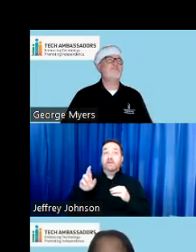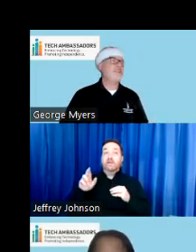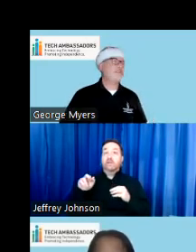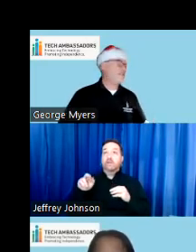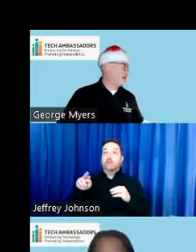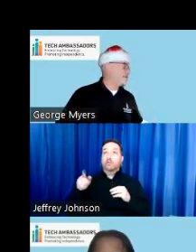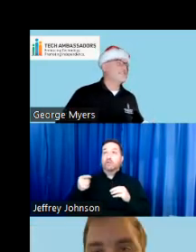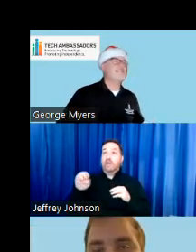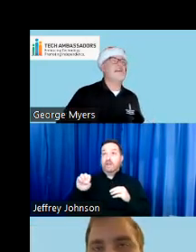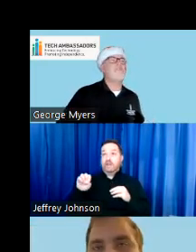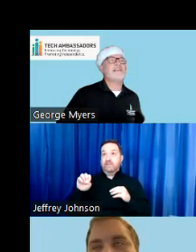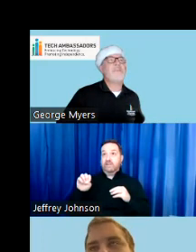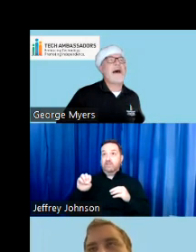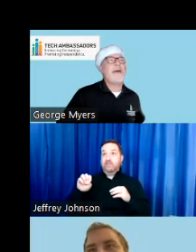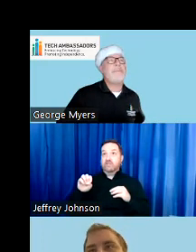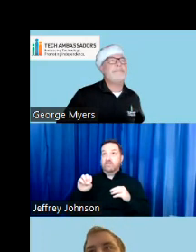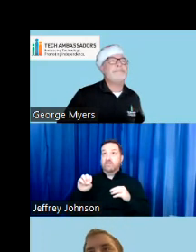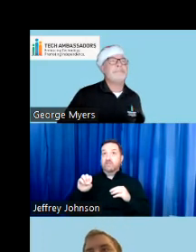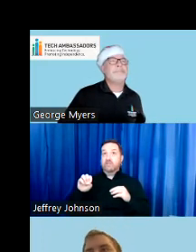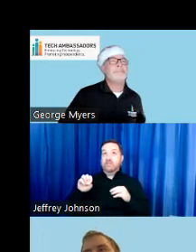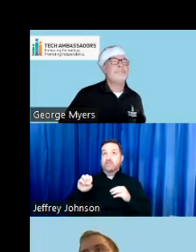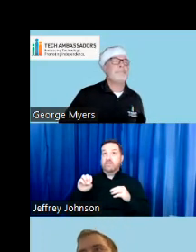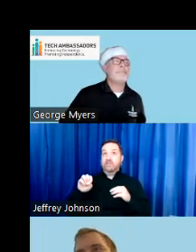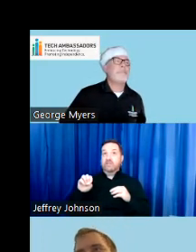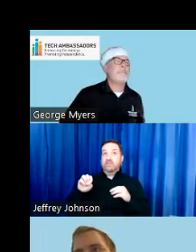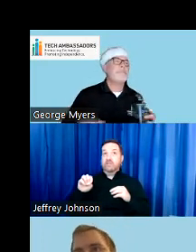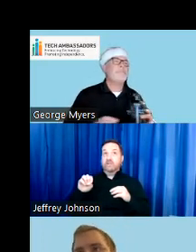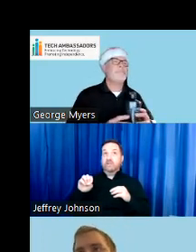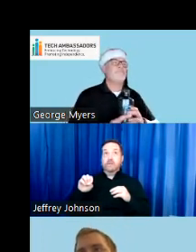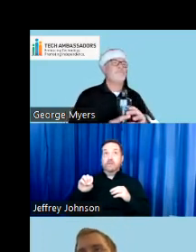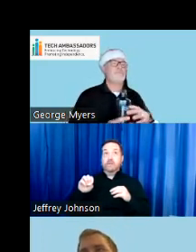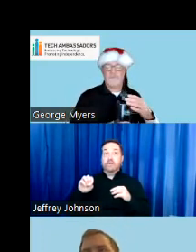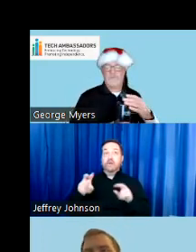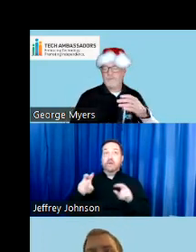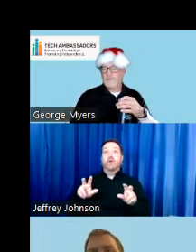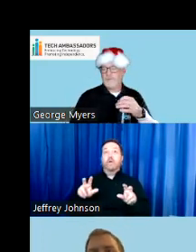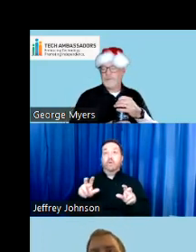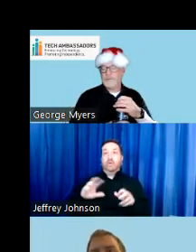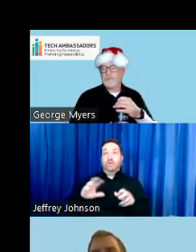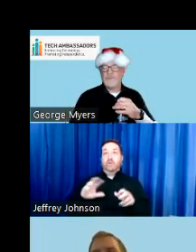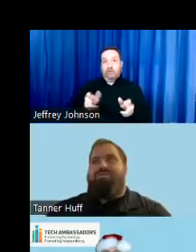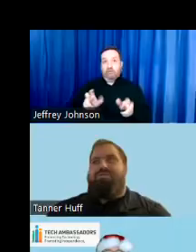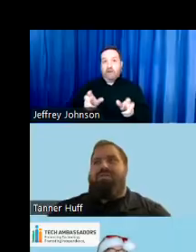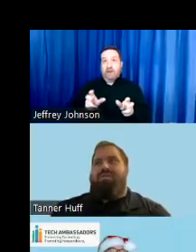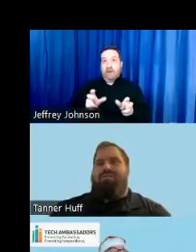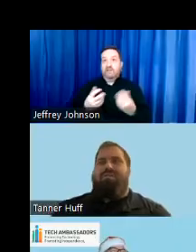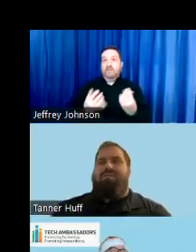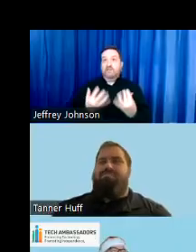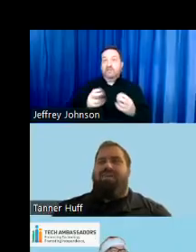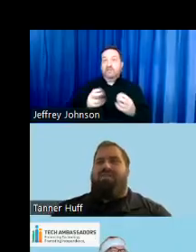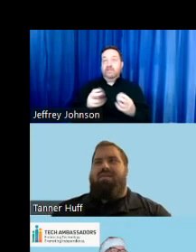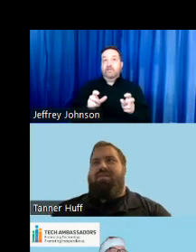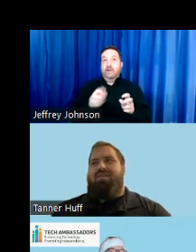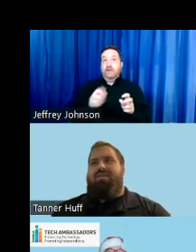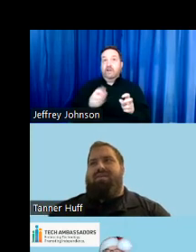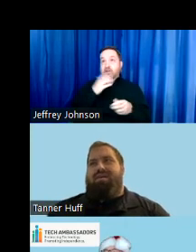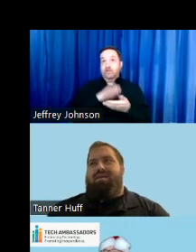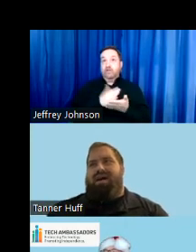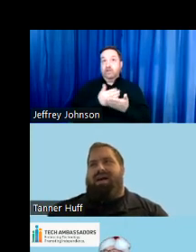here that is on sale at Best Buy. Yeah, this range is something